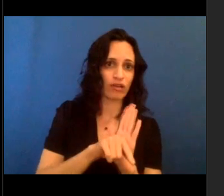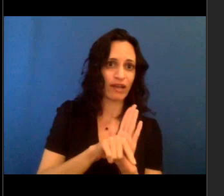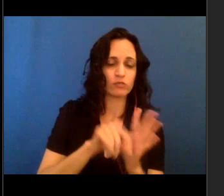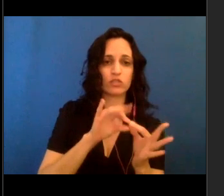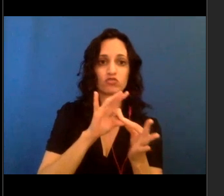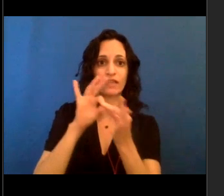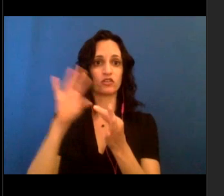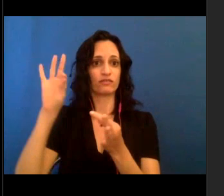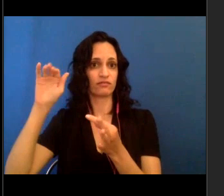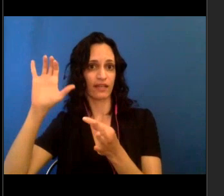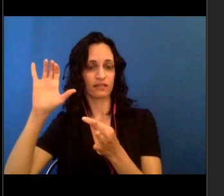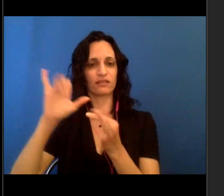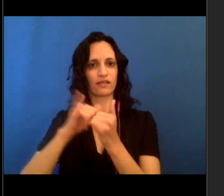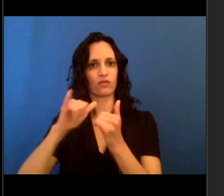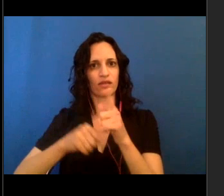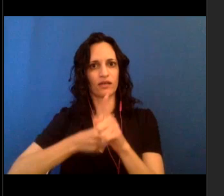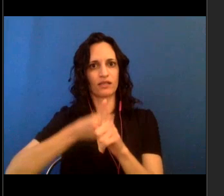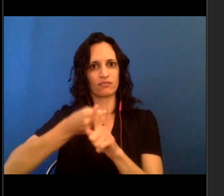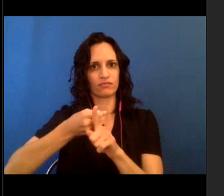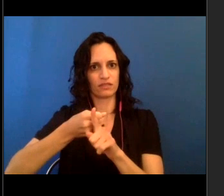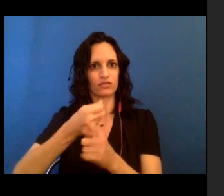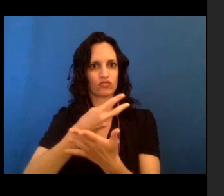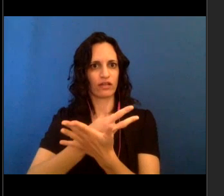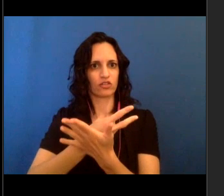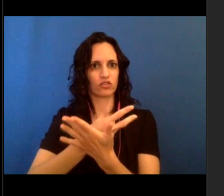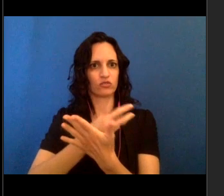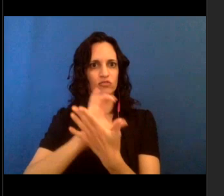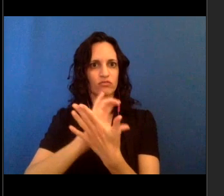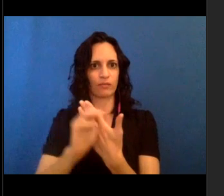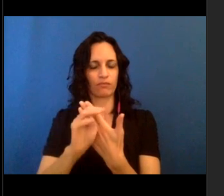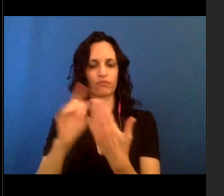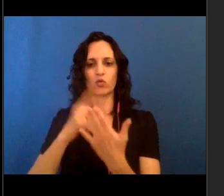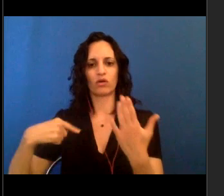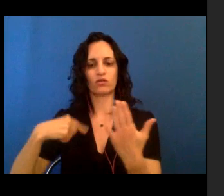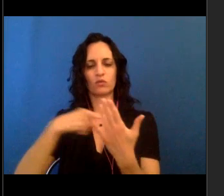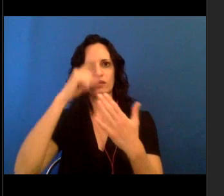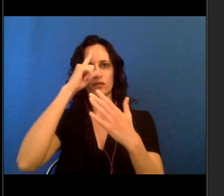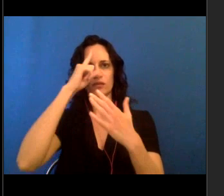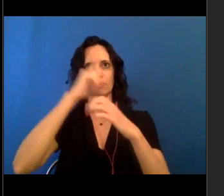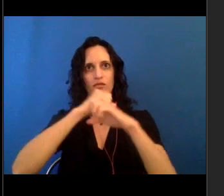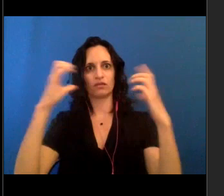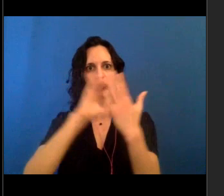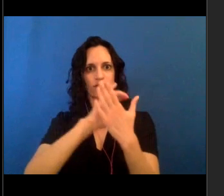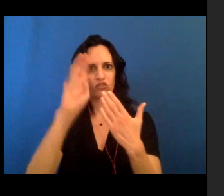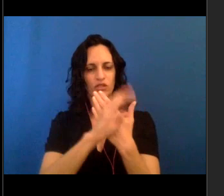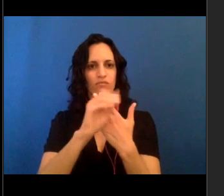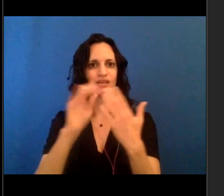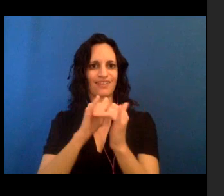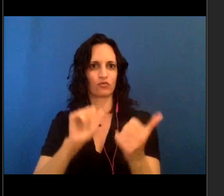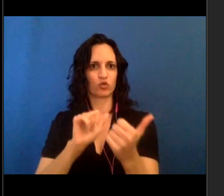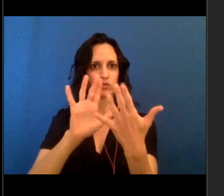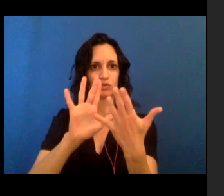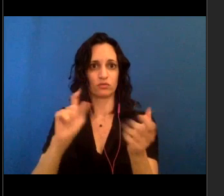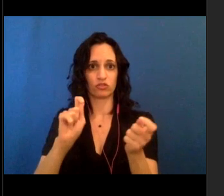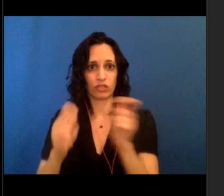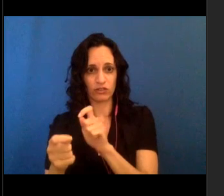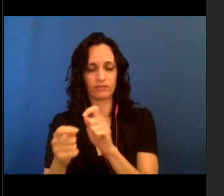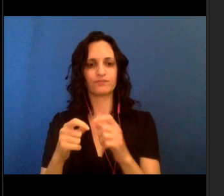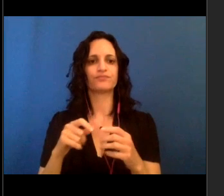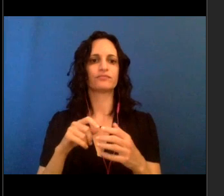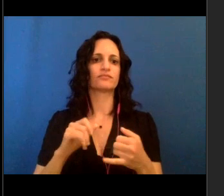that impacts the graduate linguistics curriculum, what we think of as curriculum, and how we go about trying to change it. And then the last part will be